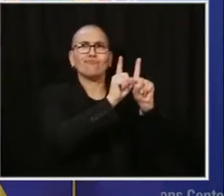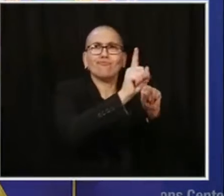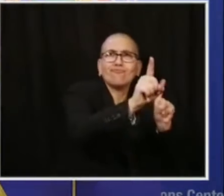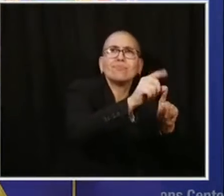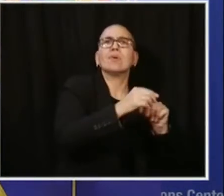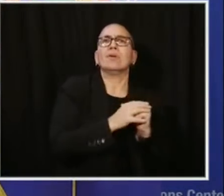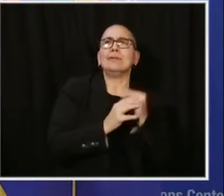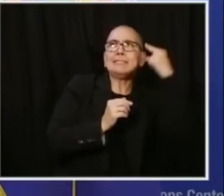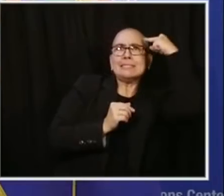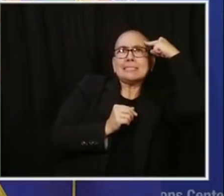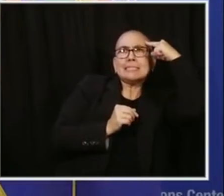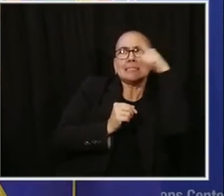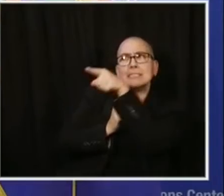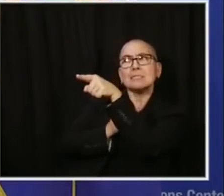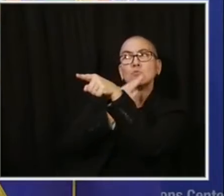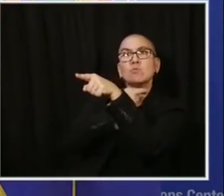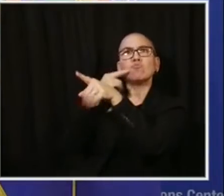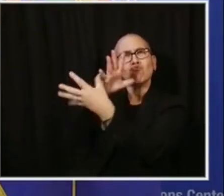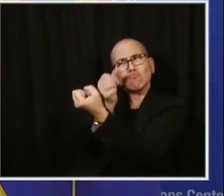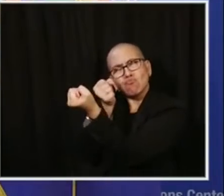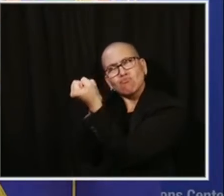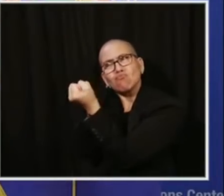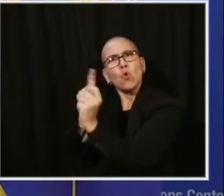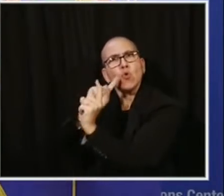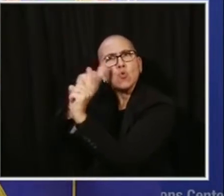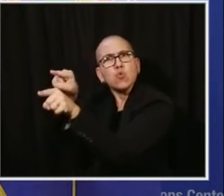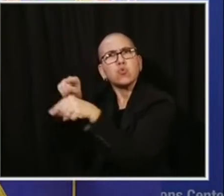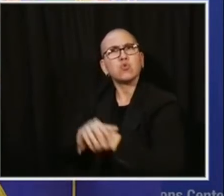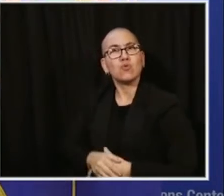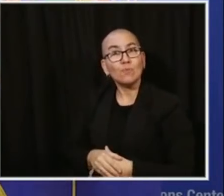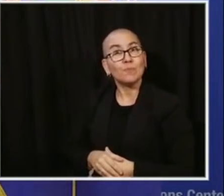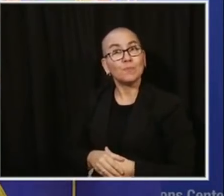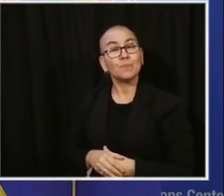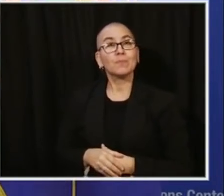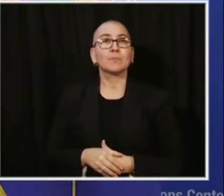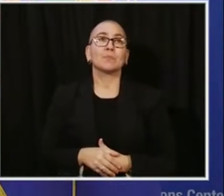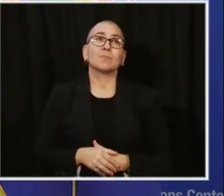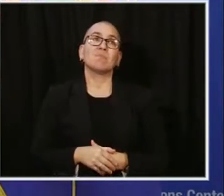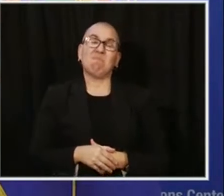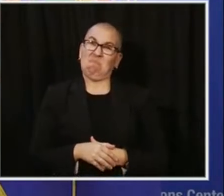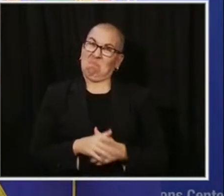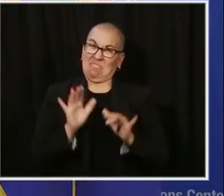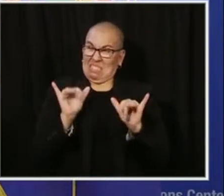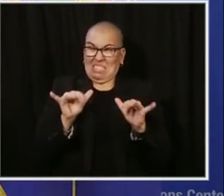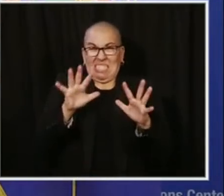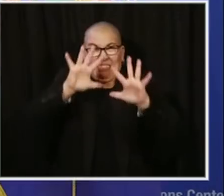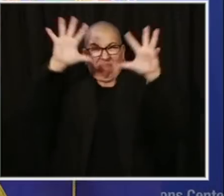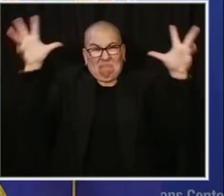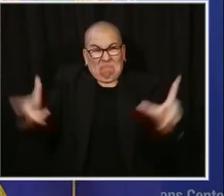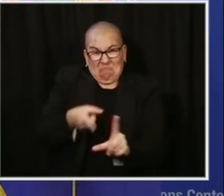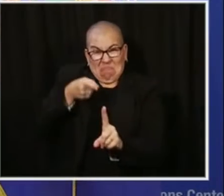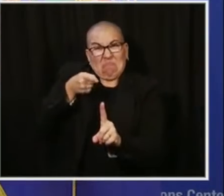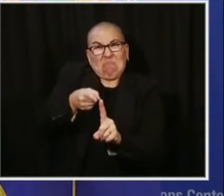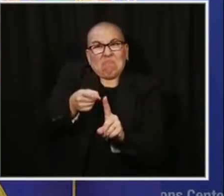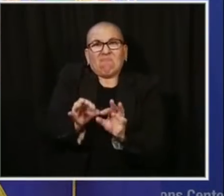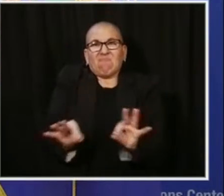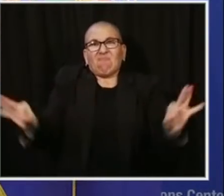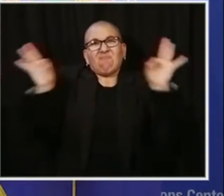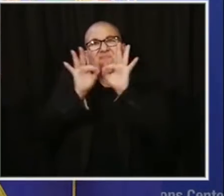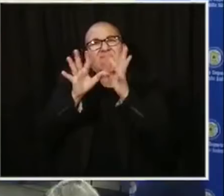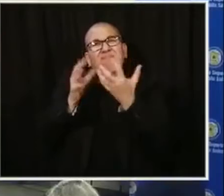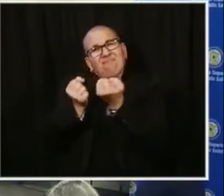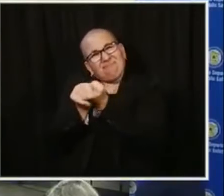does too. So that's really, I think, the important piece of this message just from an economic standpoint today. And with that, Governor, I'll turn it back over to